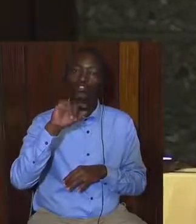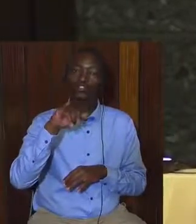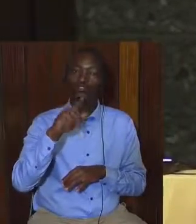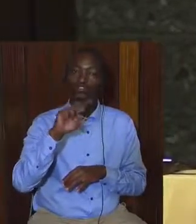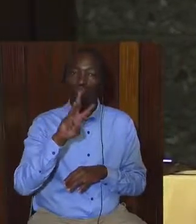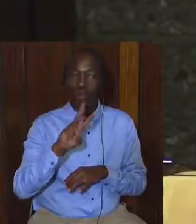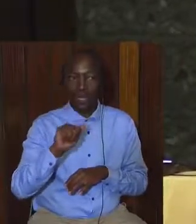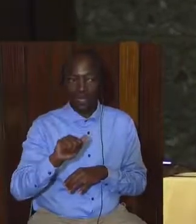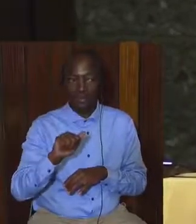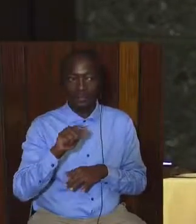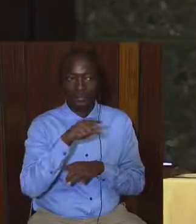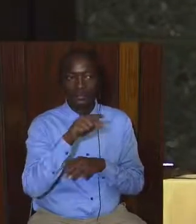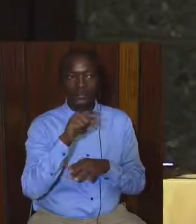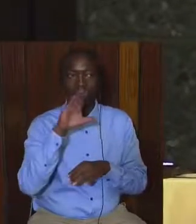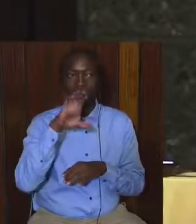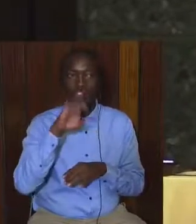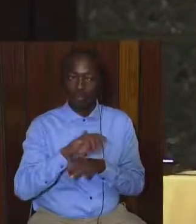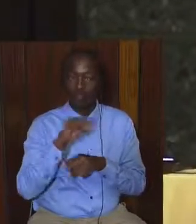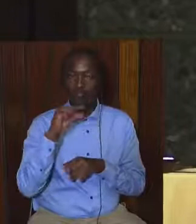of G-Fleet.